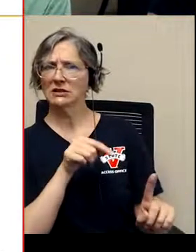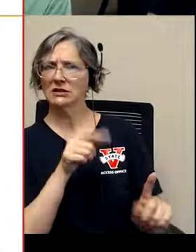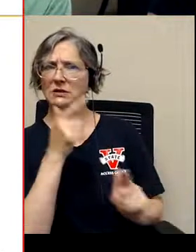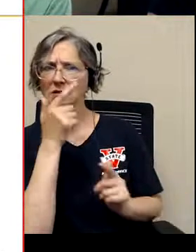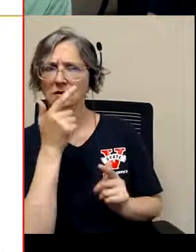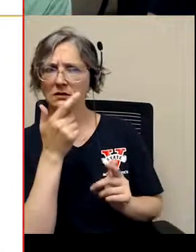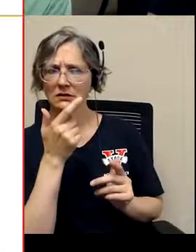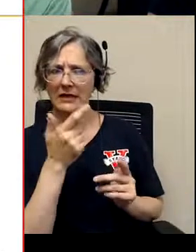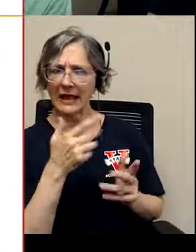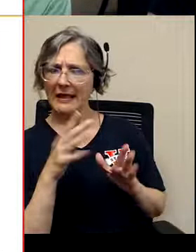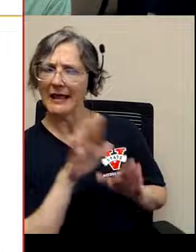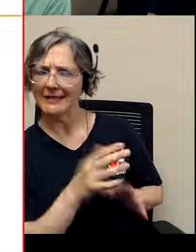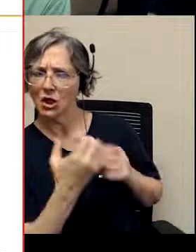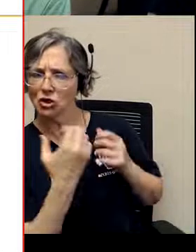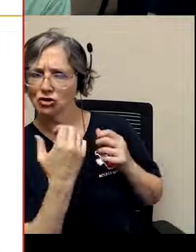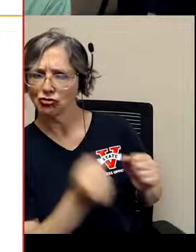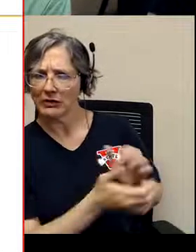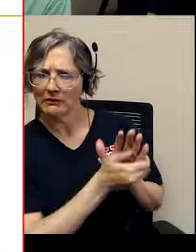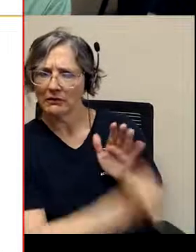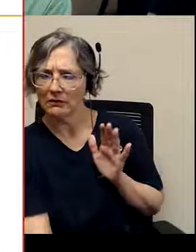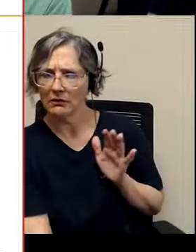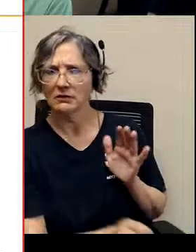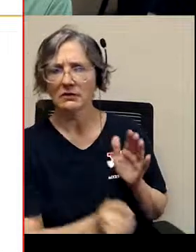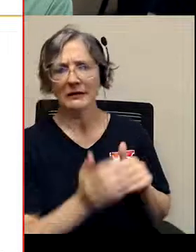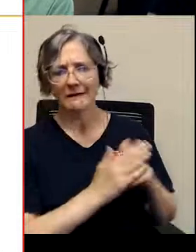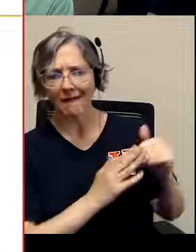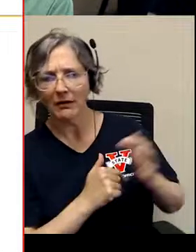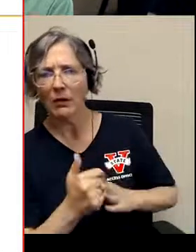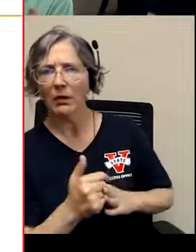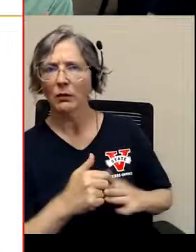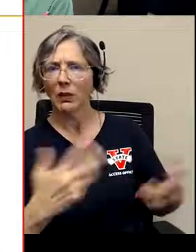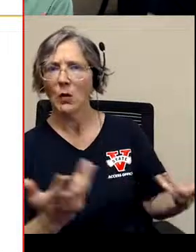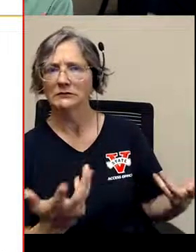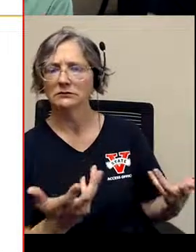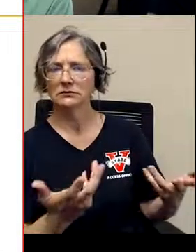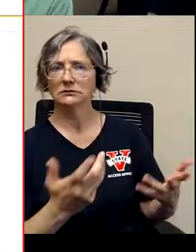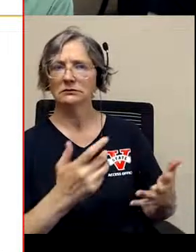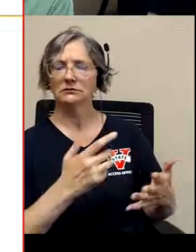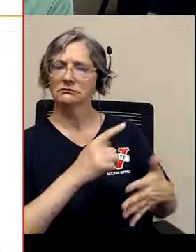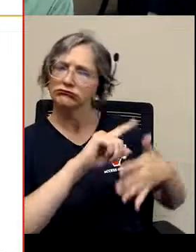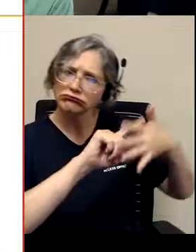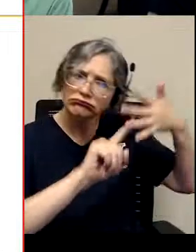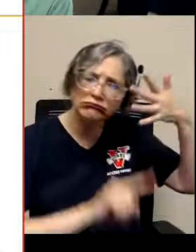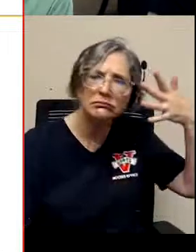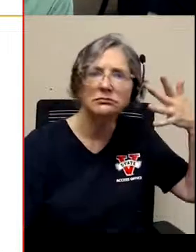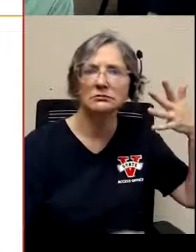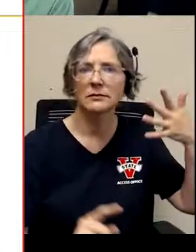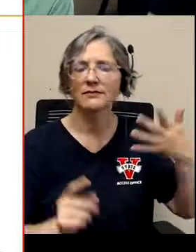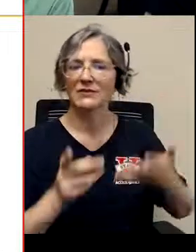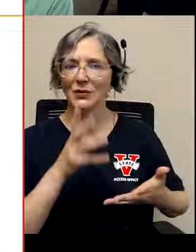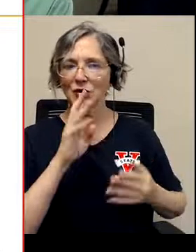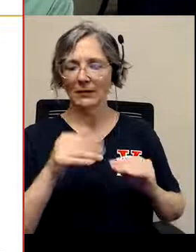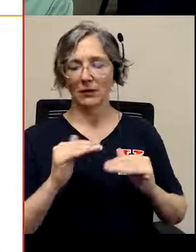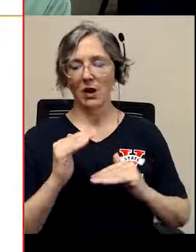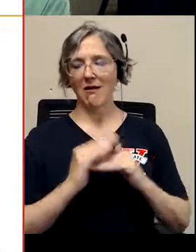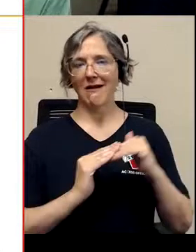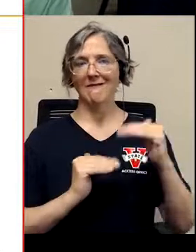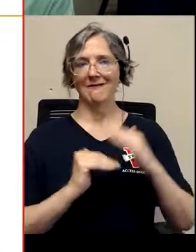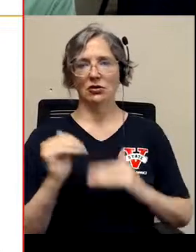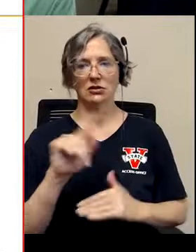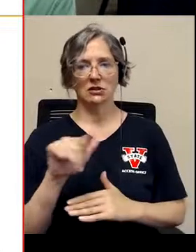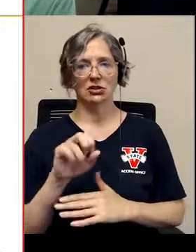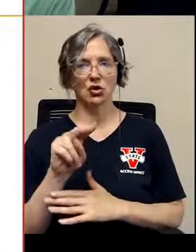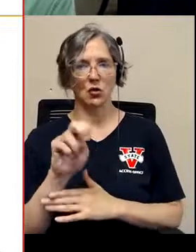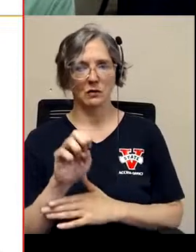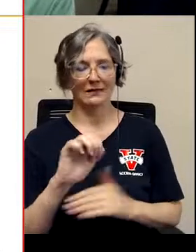what are their strengths and what do they feel comfortable with. And we're going to talk a little bit about comfort zones and how interest plays